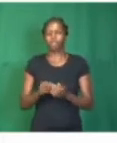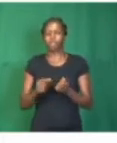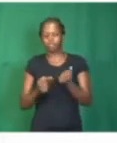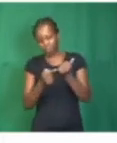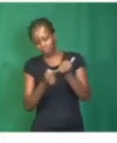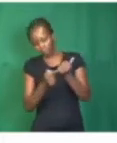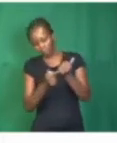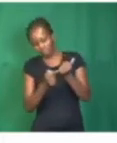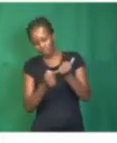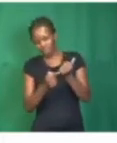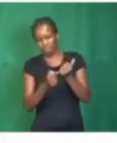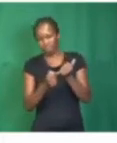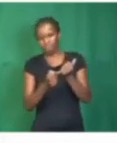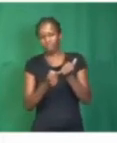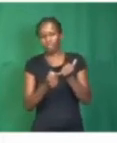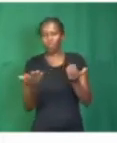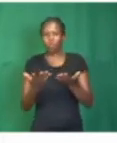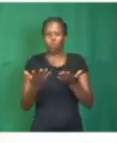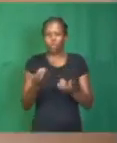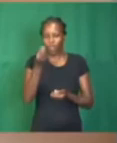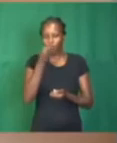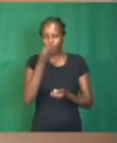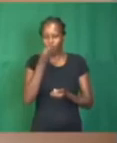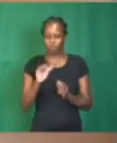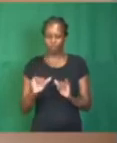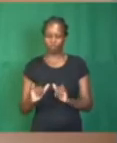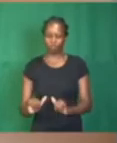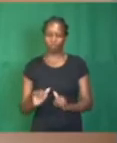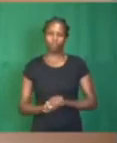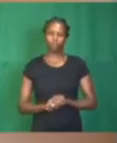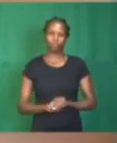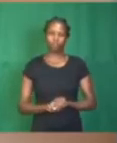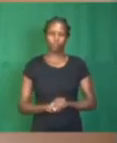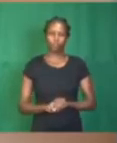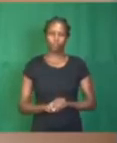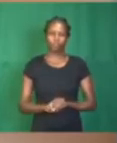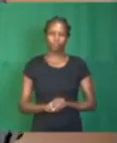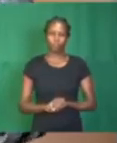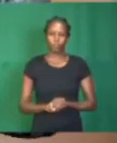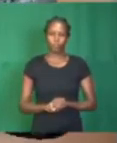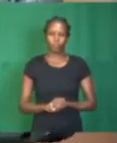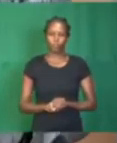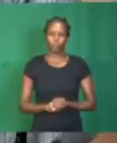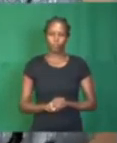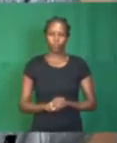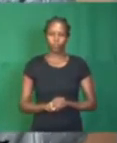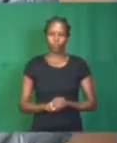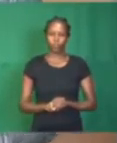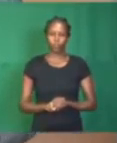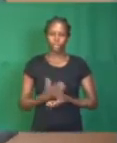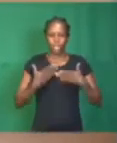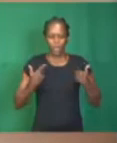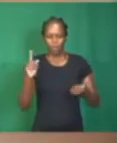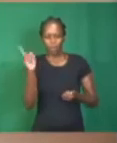large station for the food. I will just go through a bit as to what really happens to the food in these